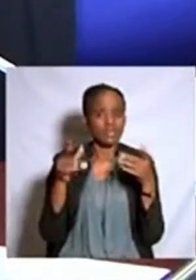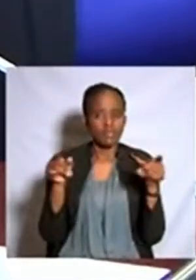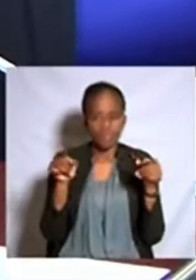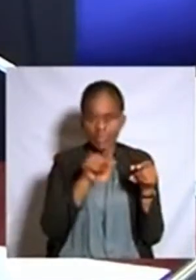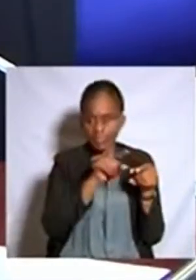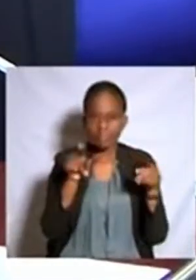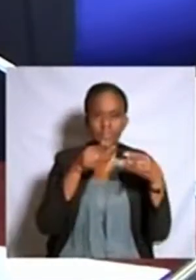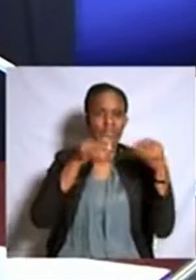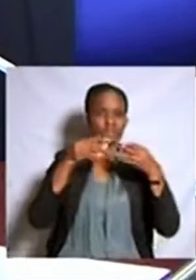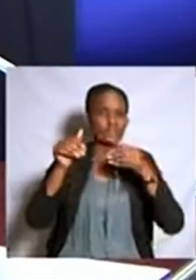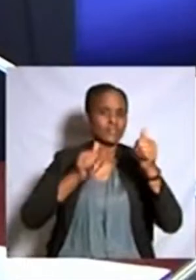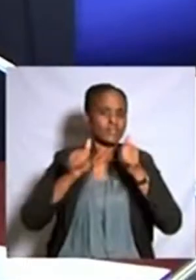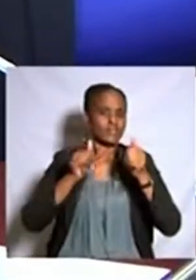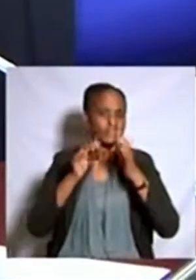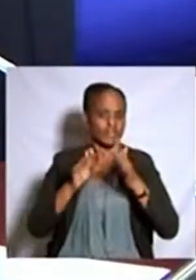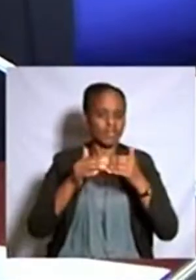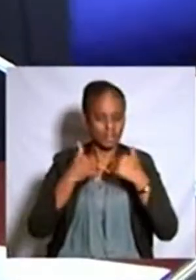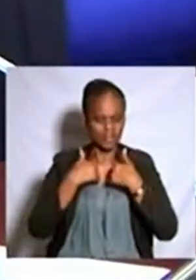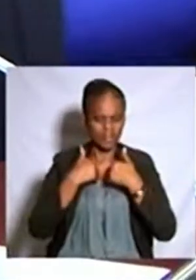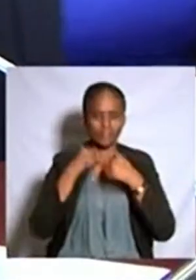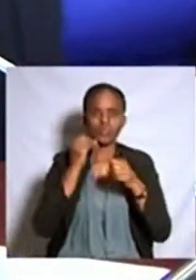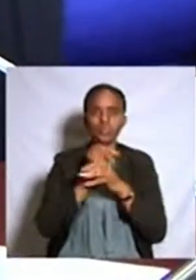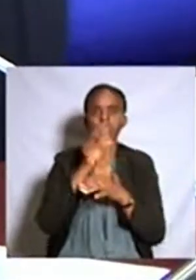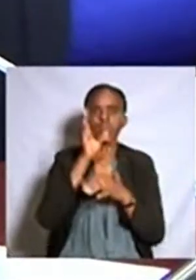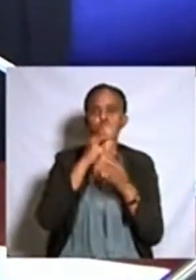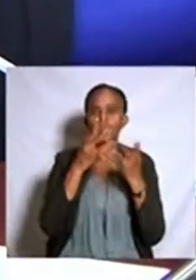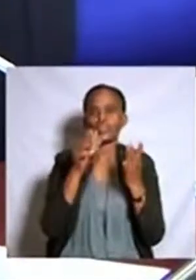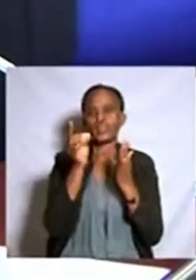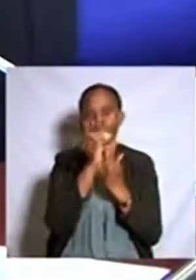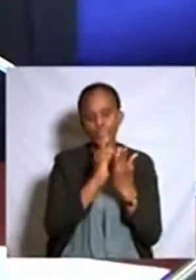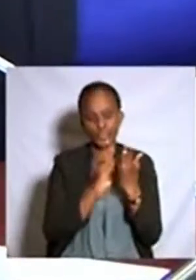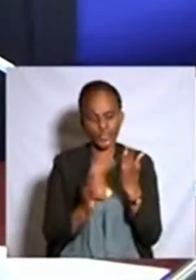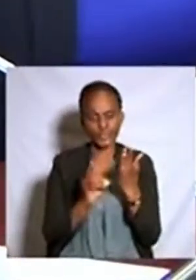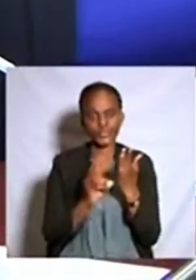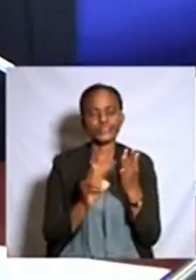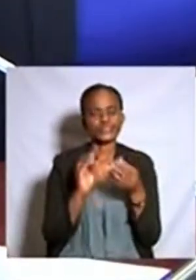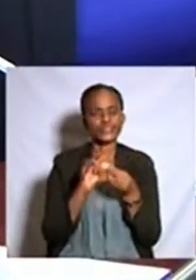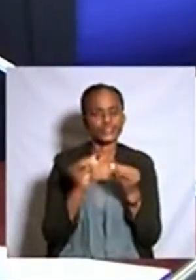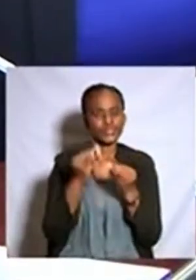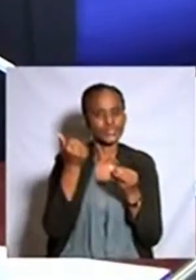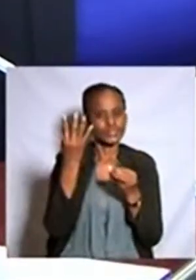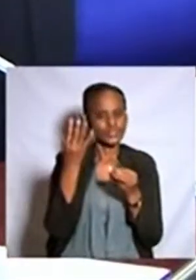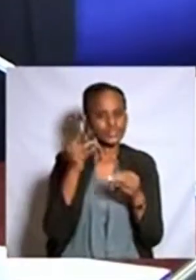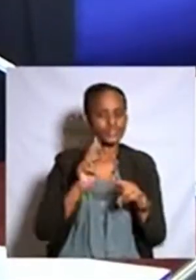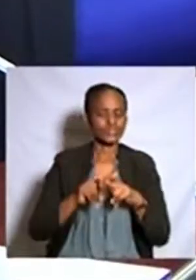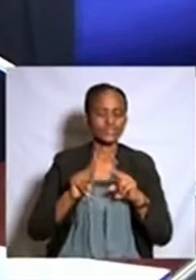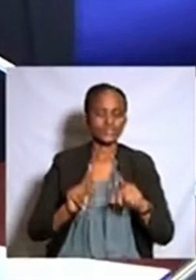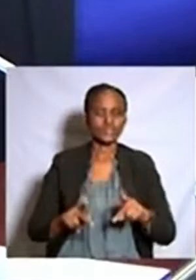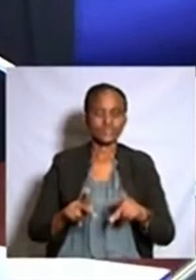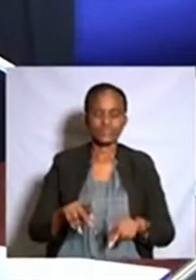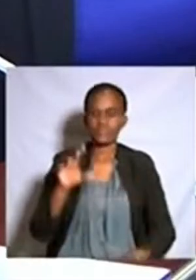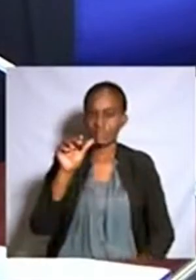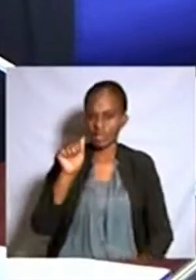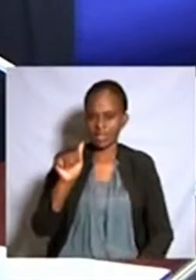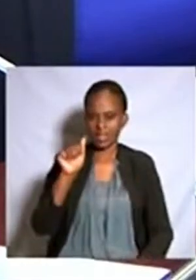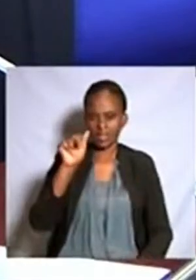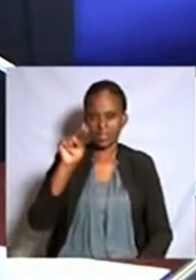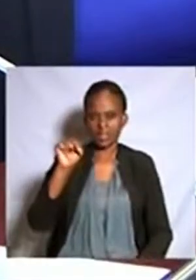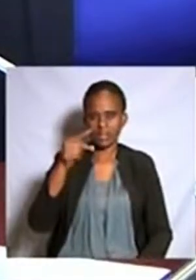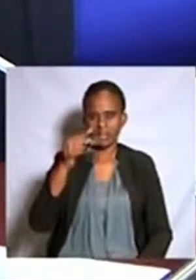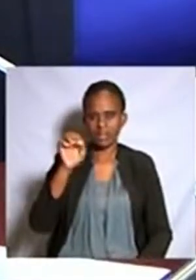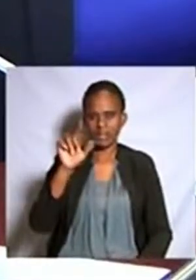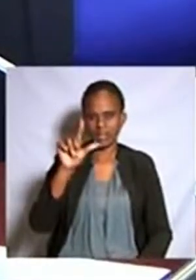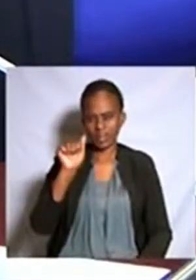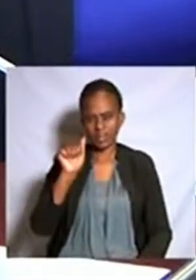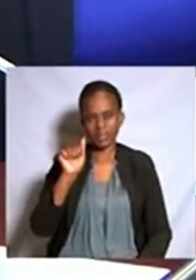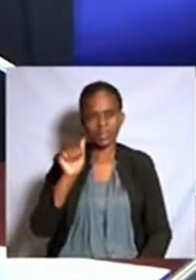sale by administrator have already been drafted. Item 14, Chair, is Kapinda Angela. We